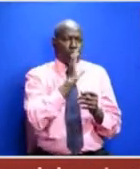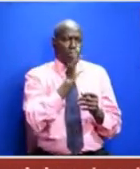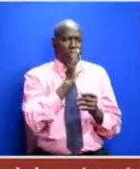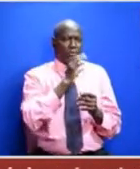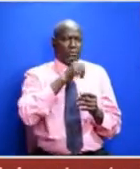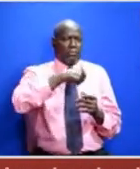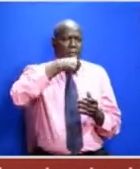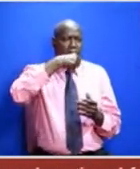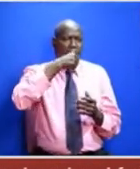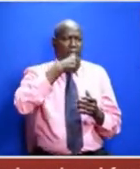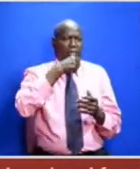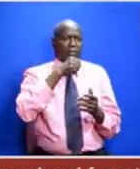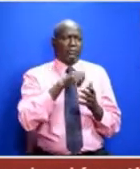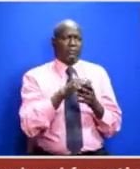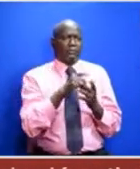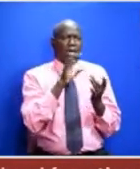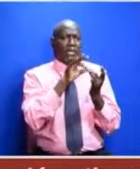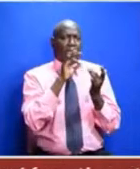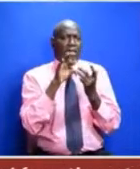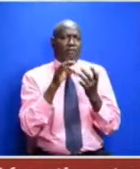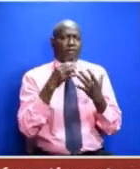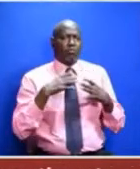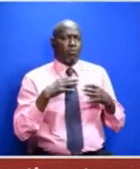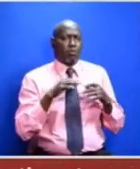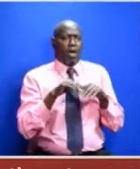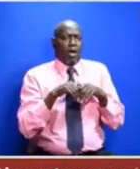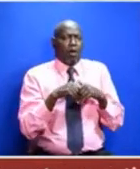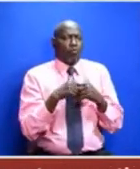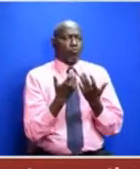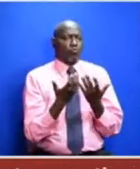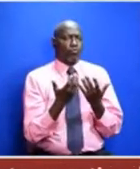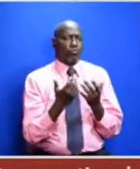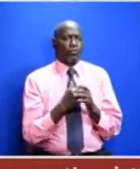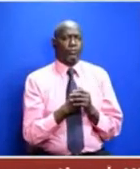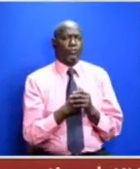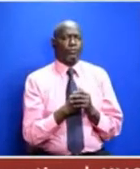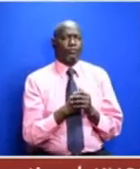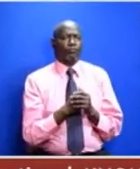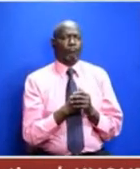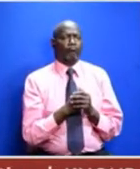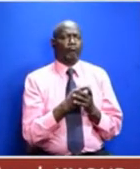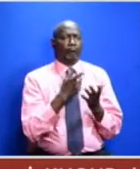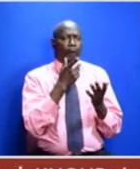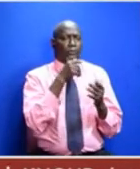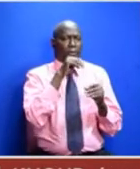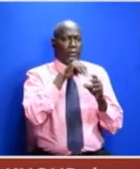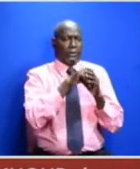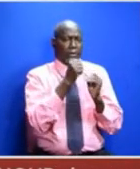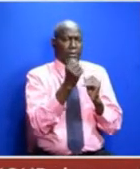August last year. So how do they identify people to receive the bucket filters? We identify slums,